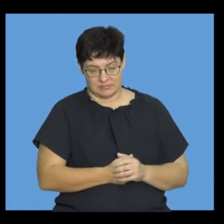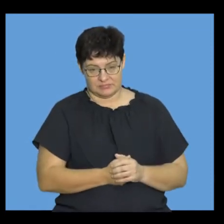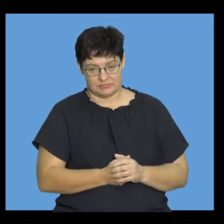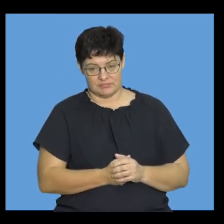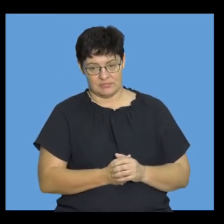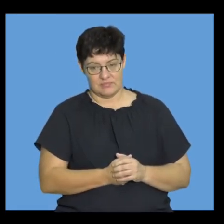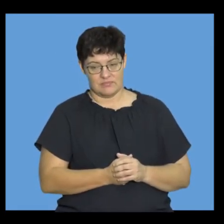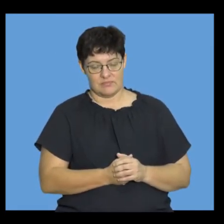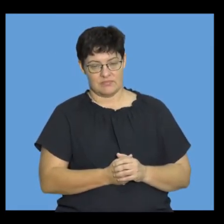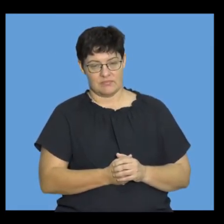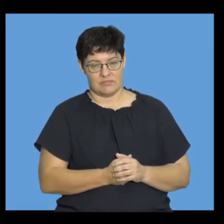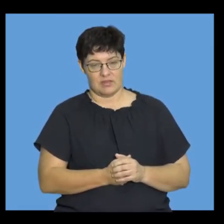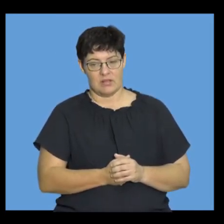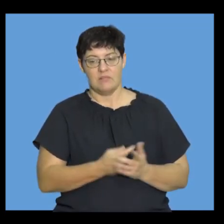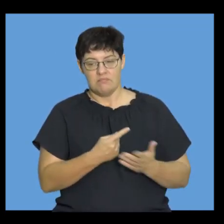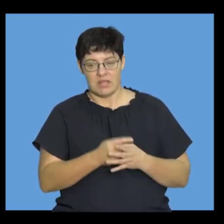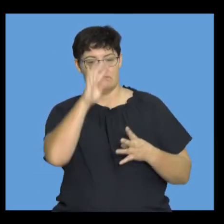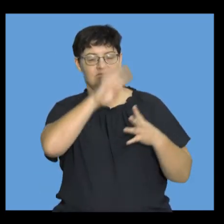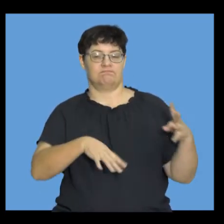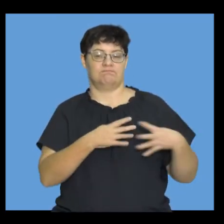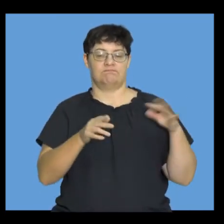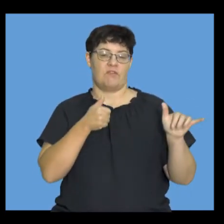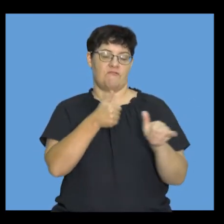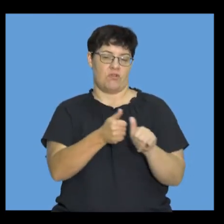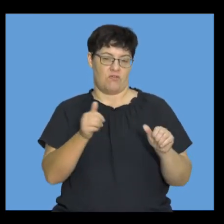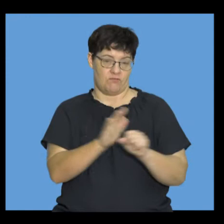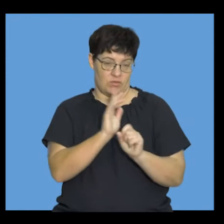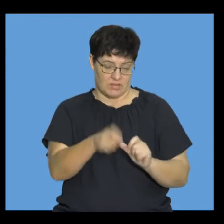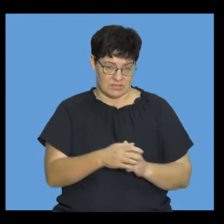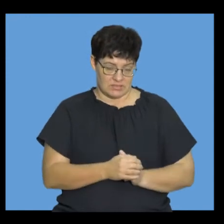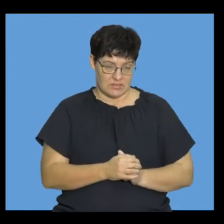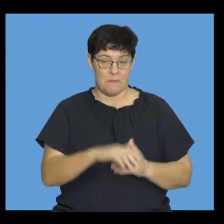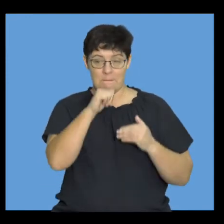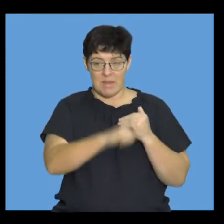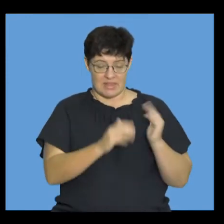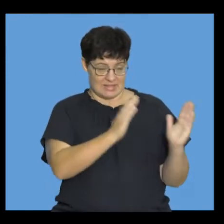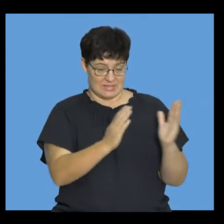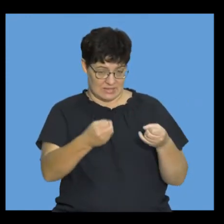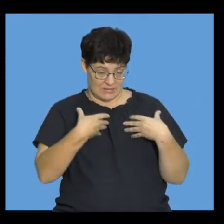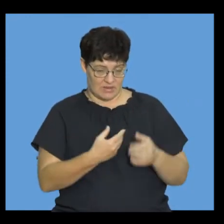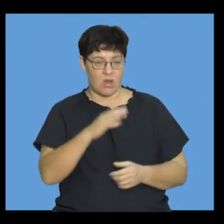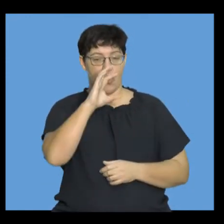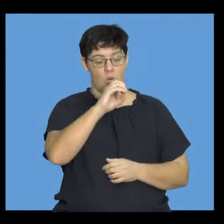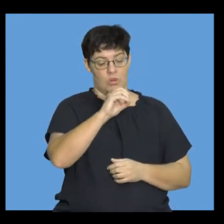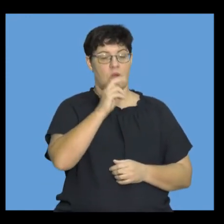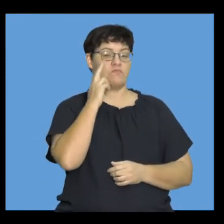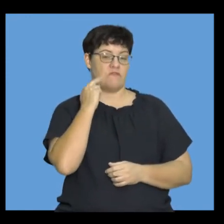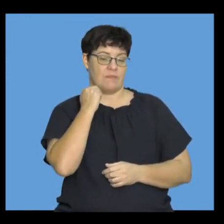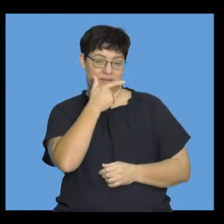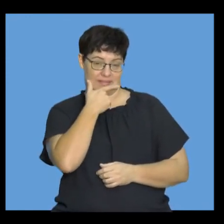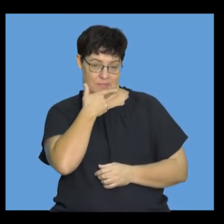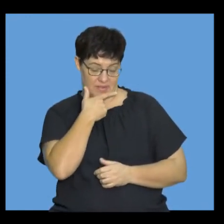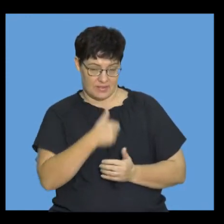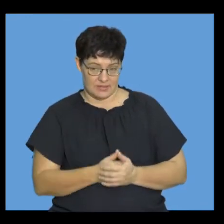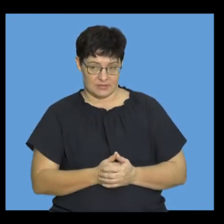So this is a grid that we have to complete. Right? We're given the months we're working for, October, November, and December.